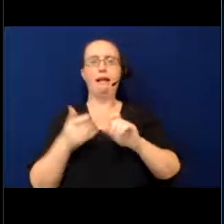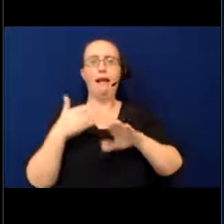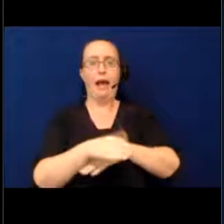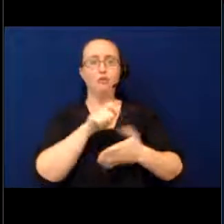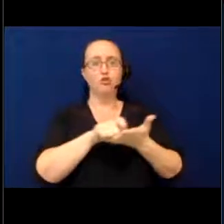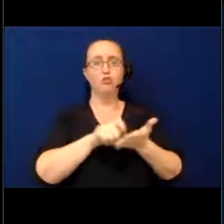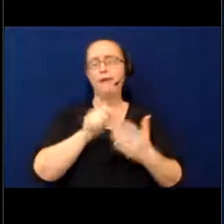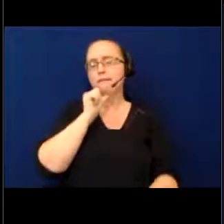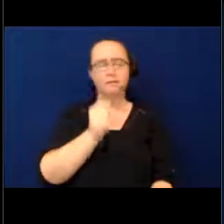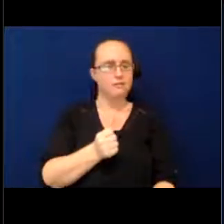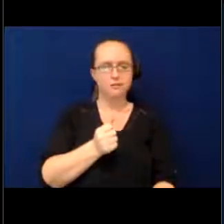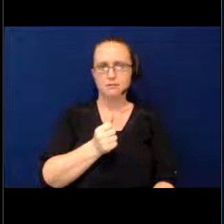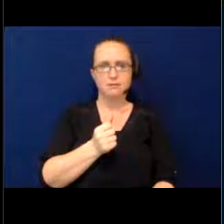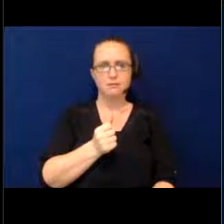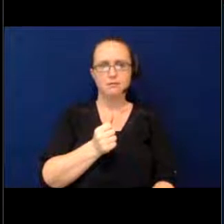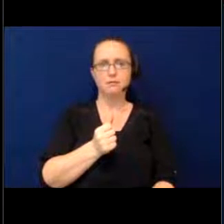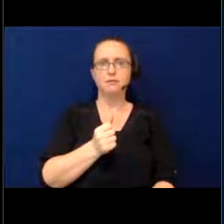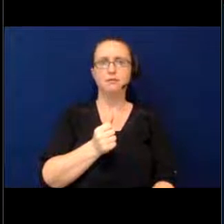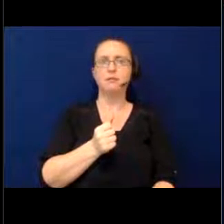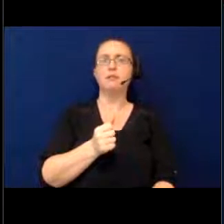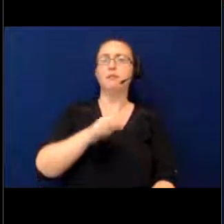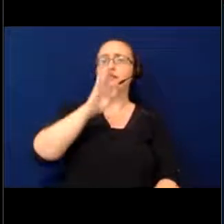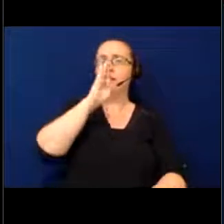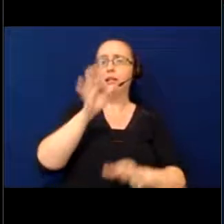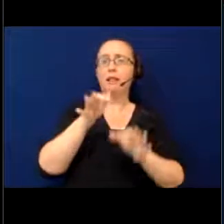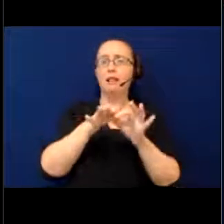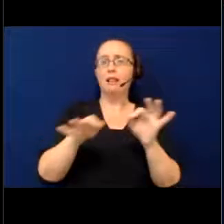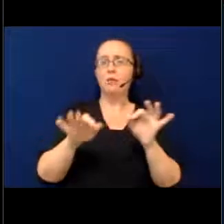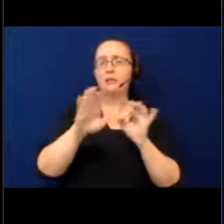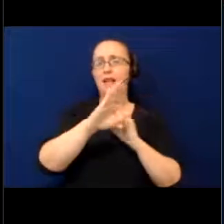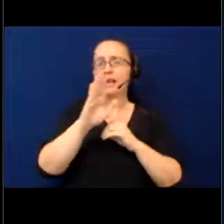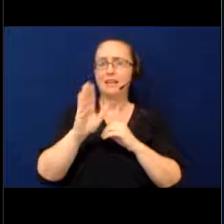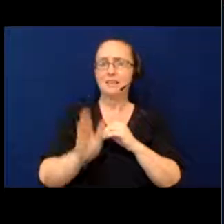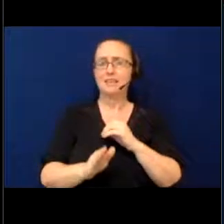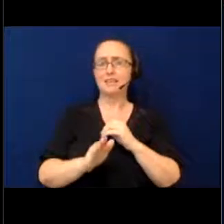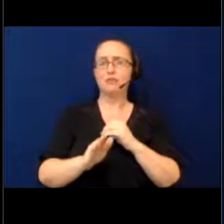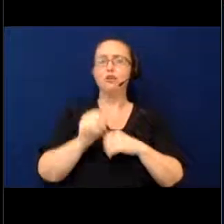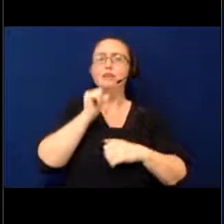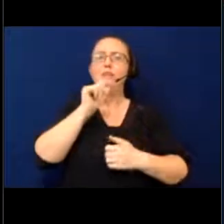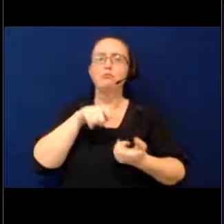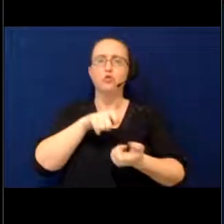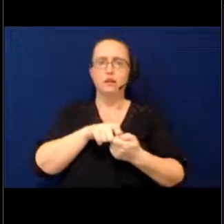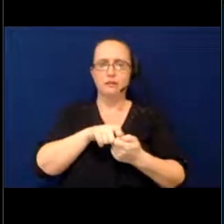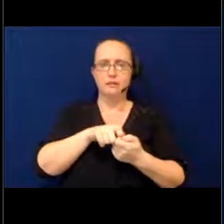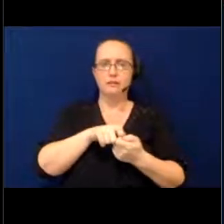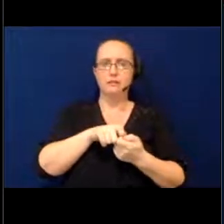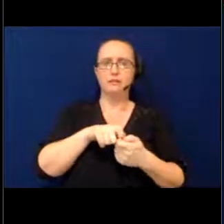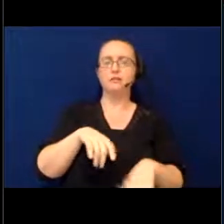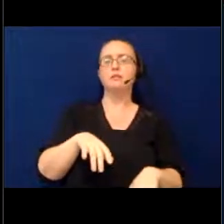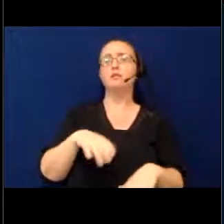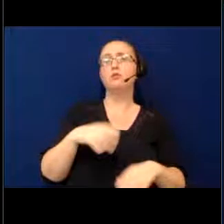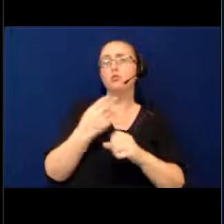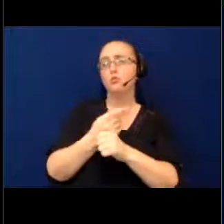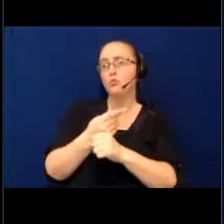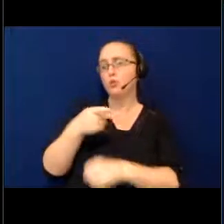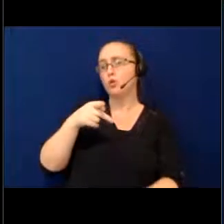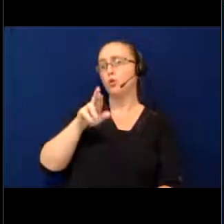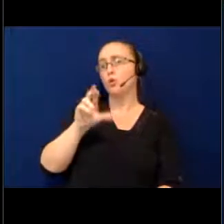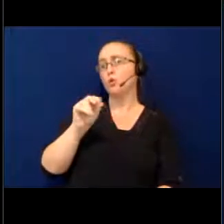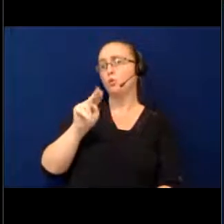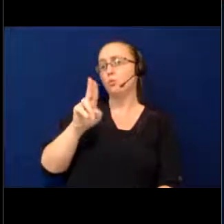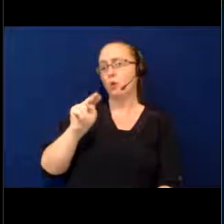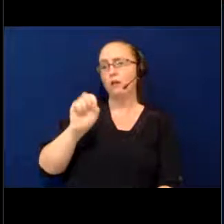something. And plain language is never, ever imprecise. And although using pronouns is an element of